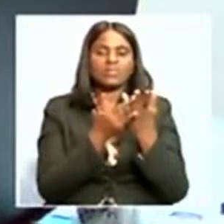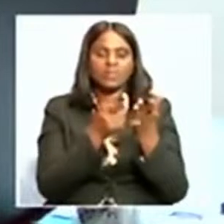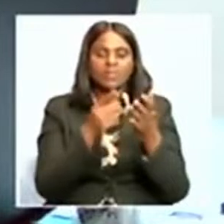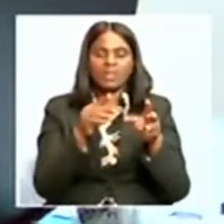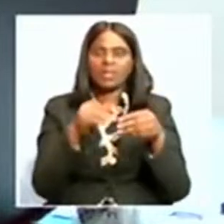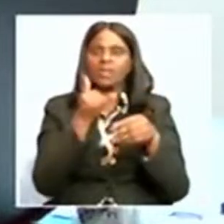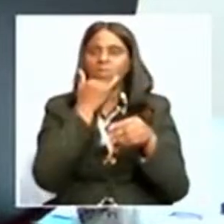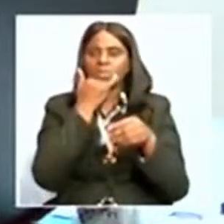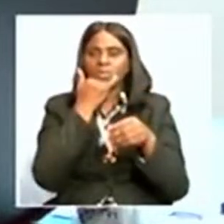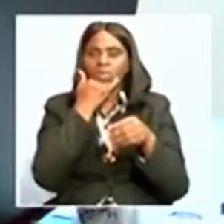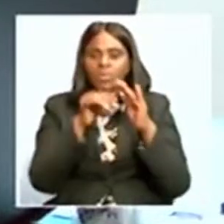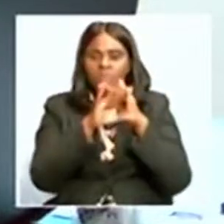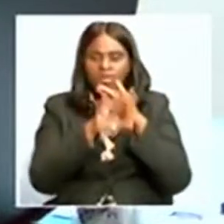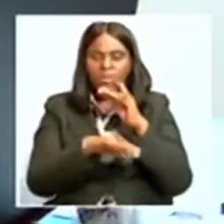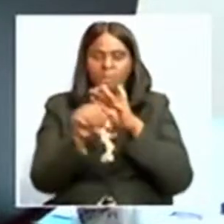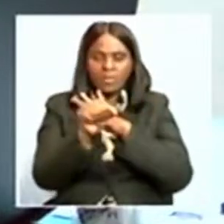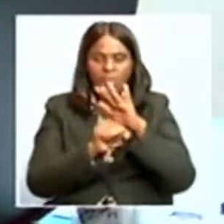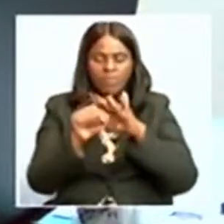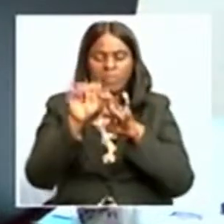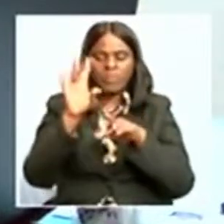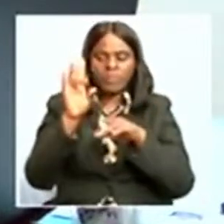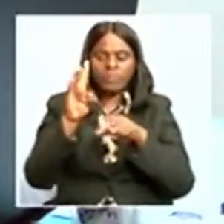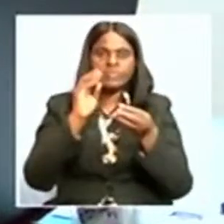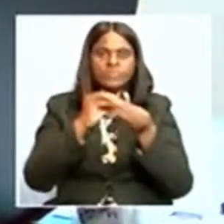offense under subsection 7.